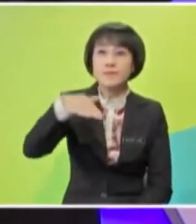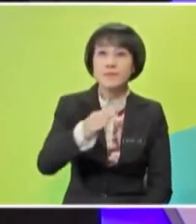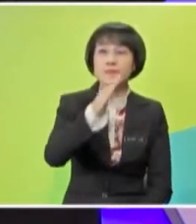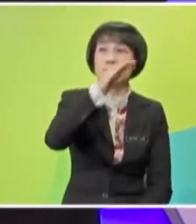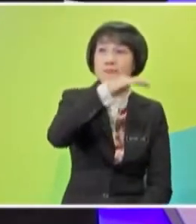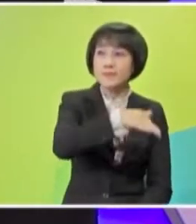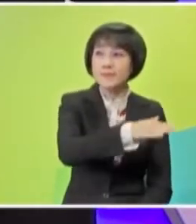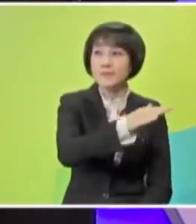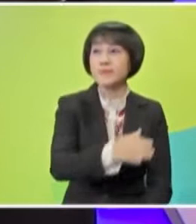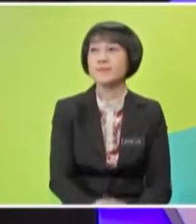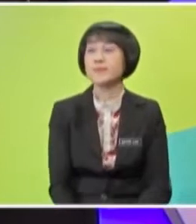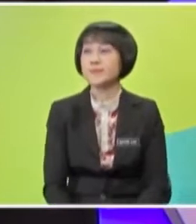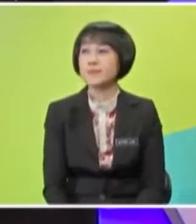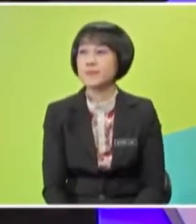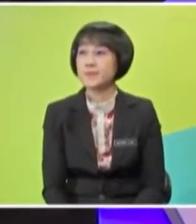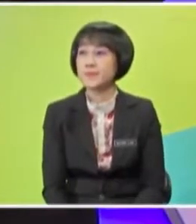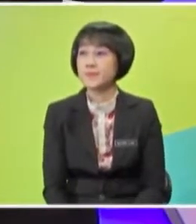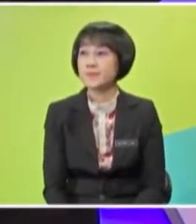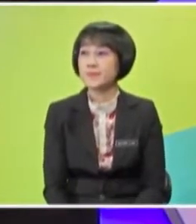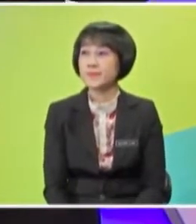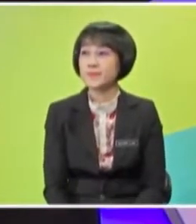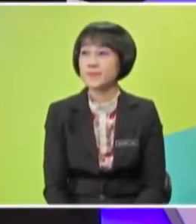accents of people using